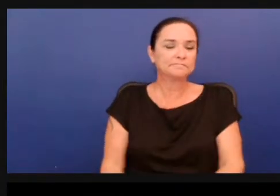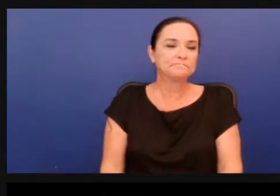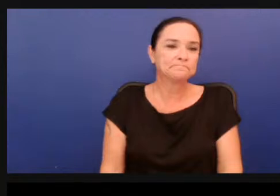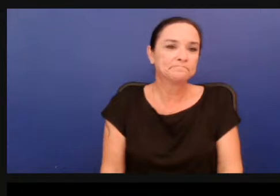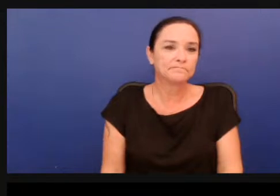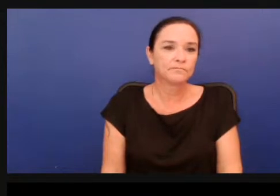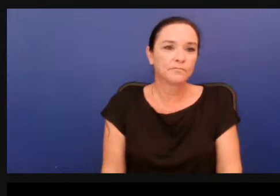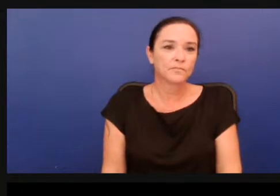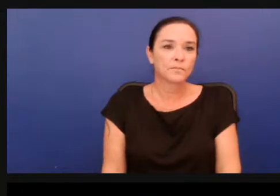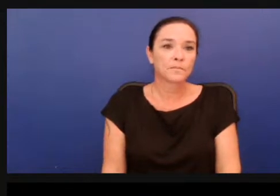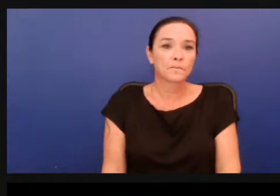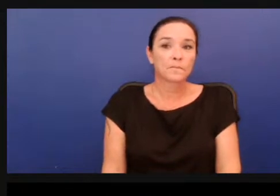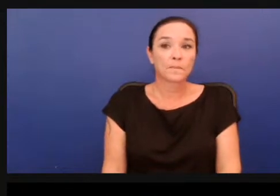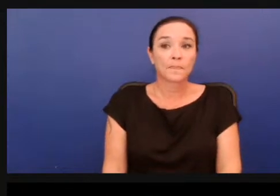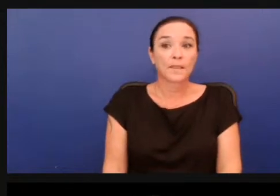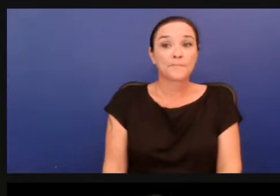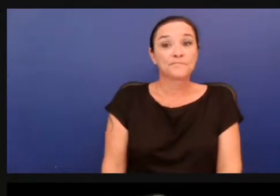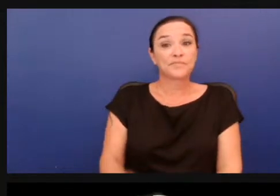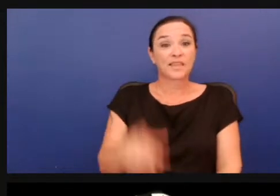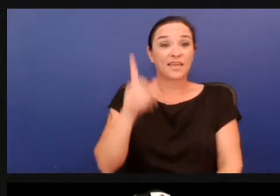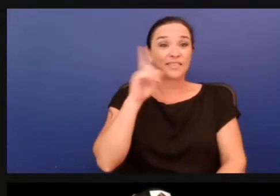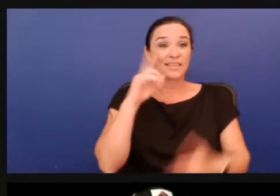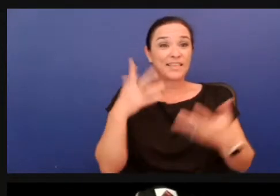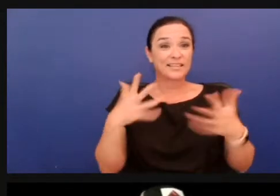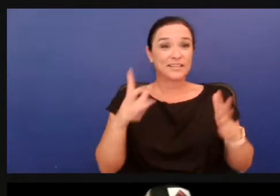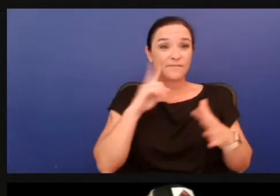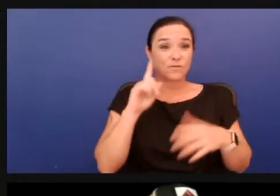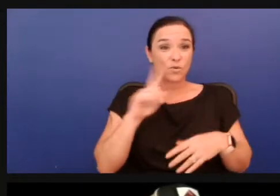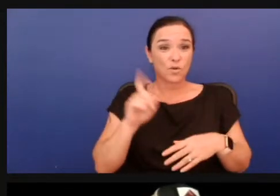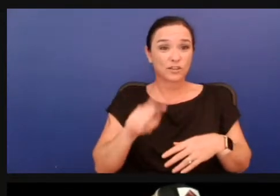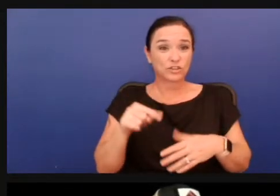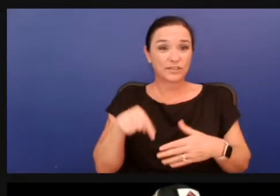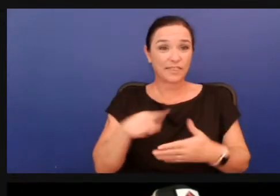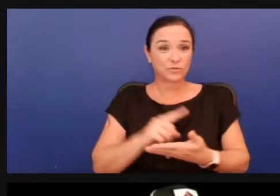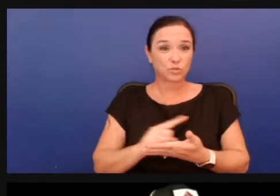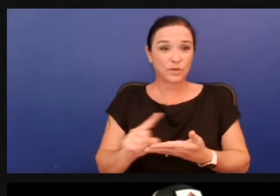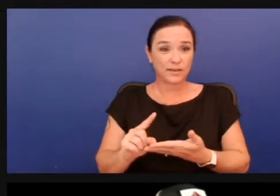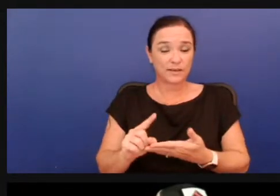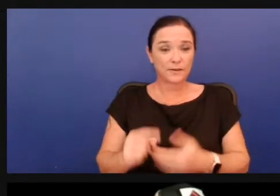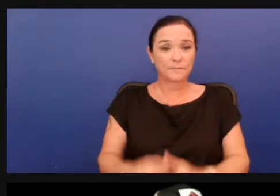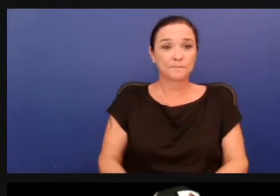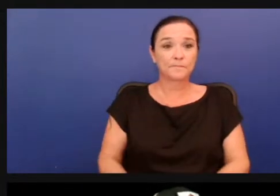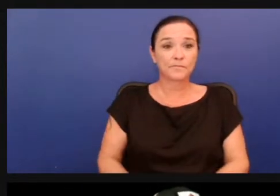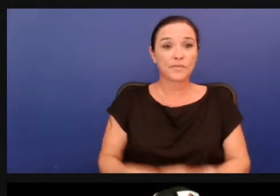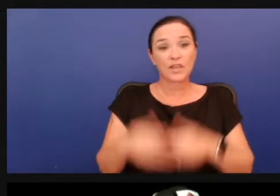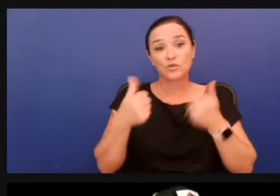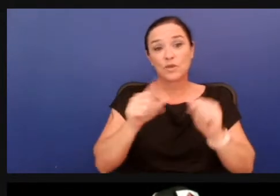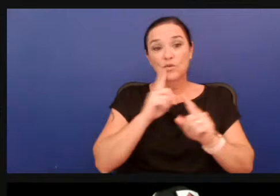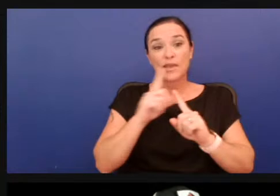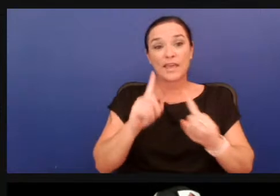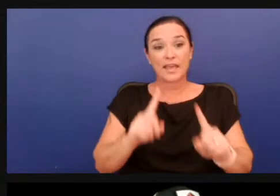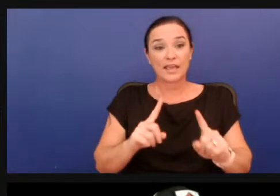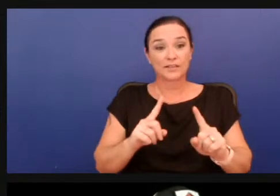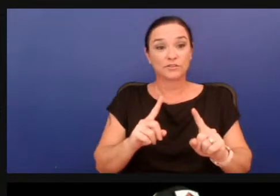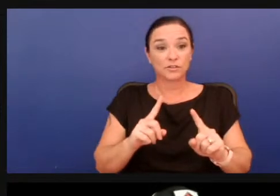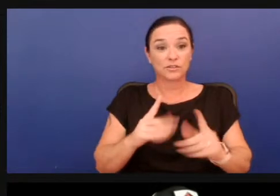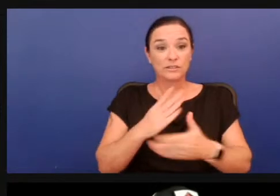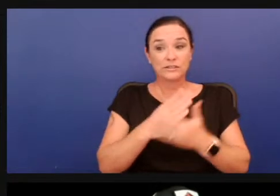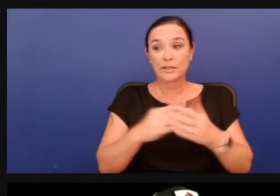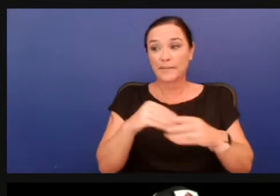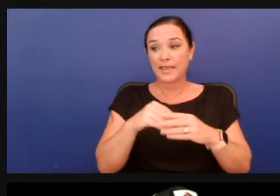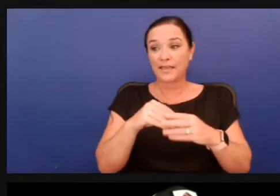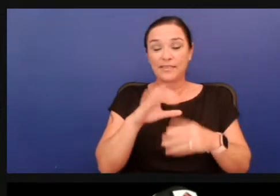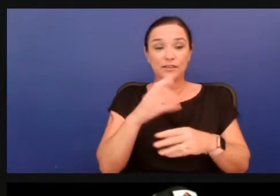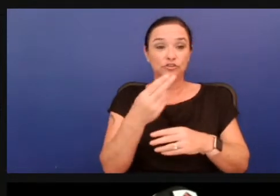All right. Well, I think that does it for questions this week, really. Tried to answer some in the chat as well as we